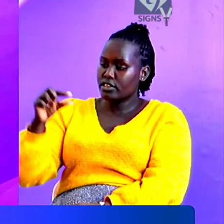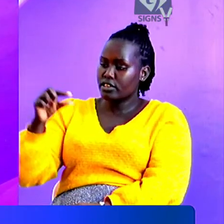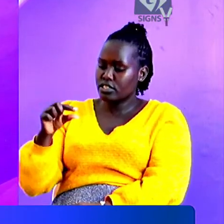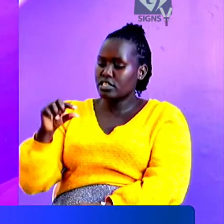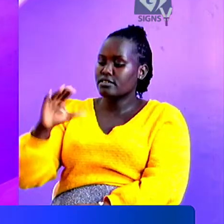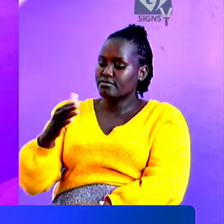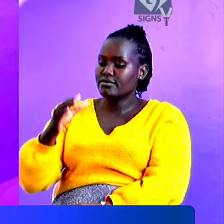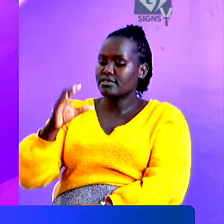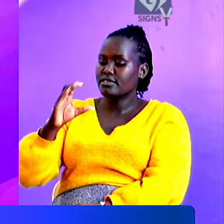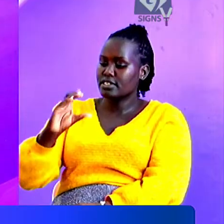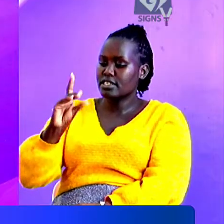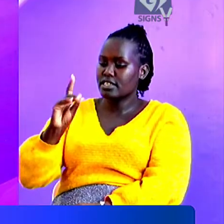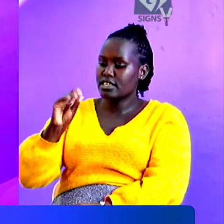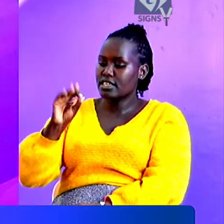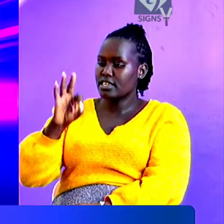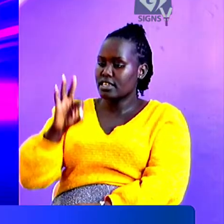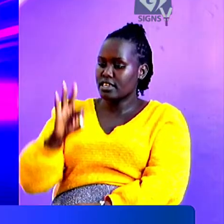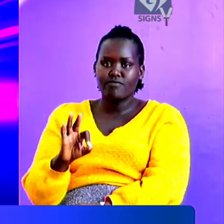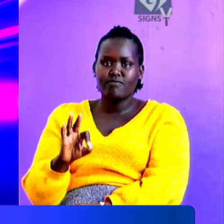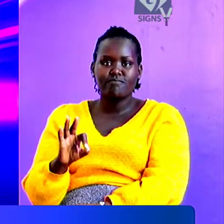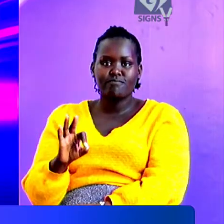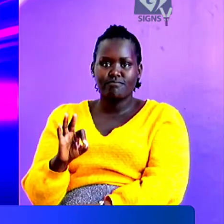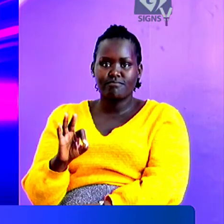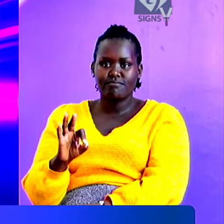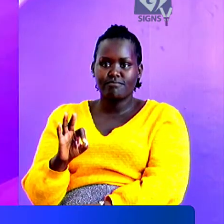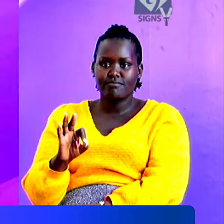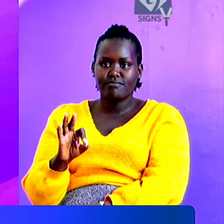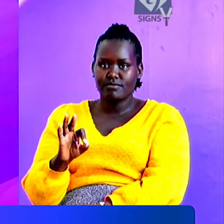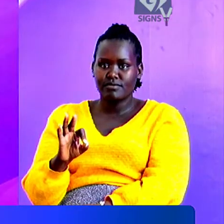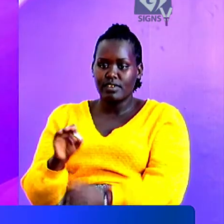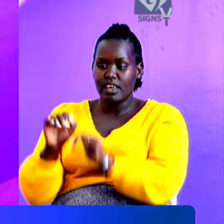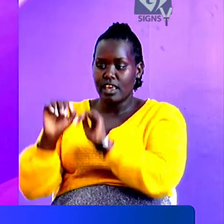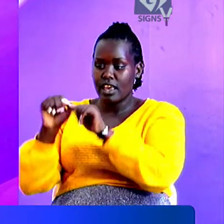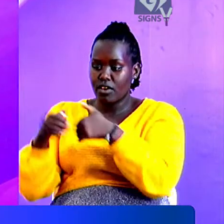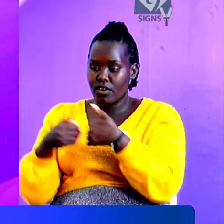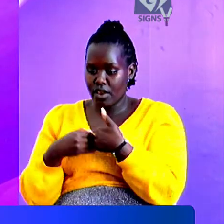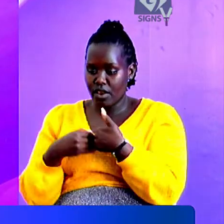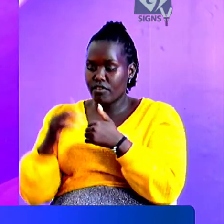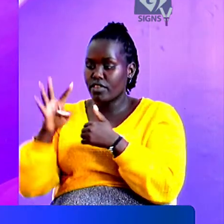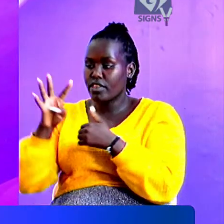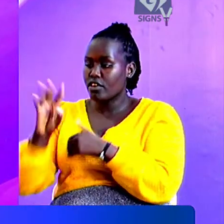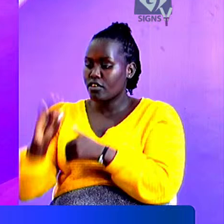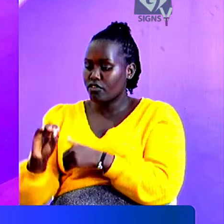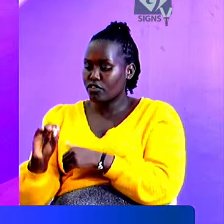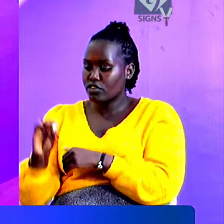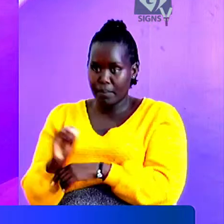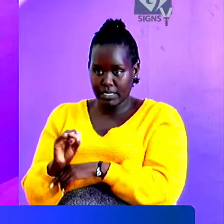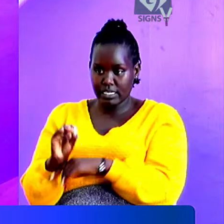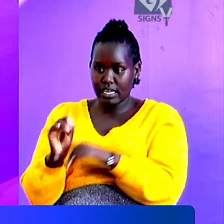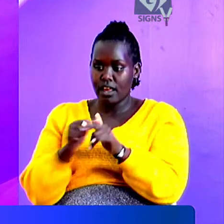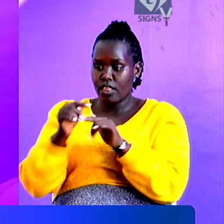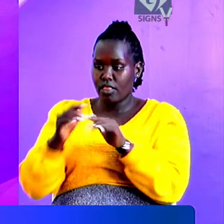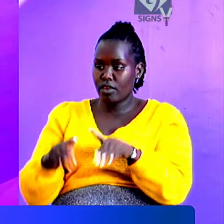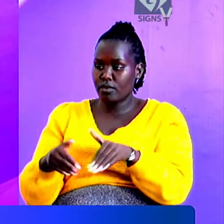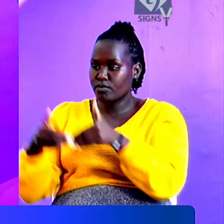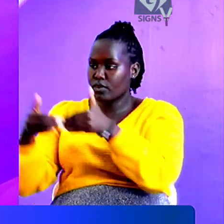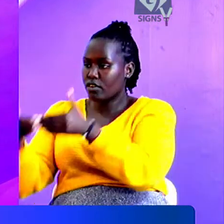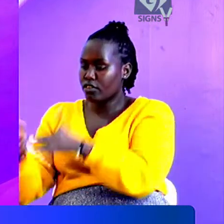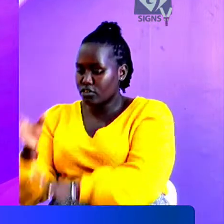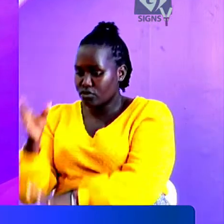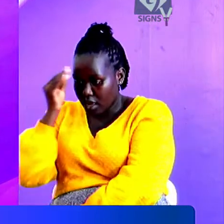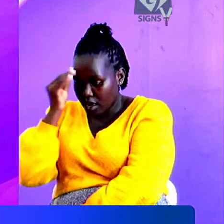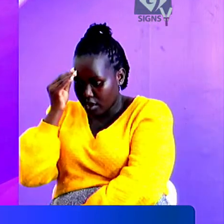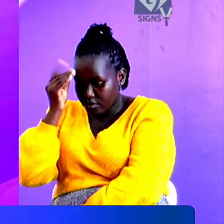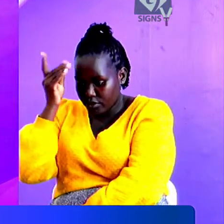specific. Yeah. NGCDF. Can we have that 40%? And take it into the education Take kitty it into the directly. education directly.